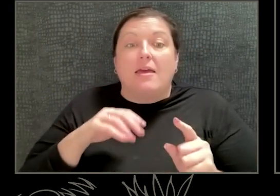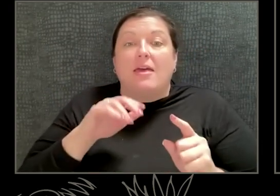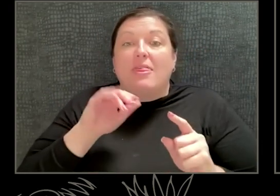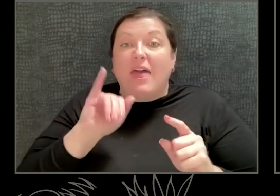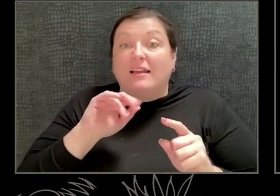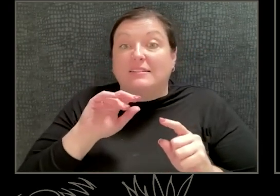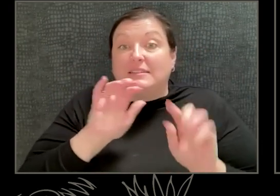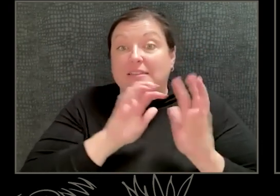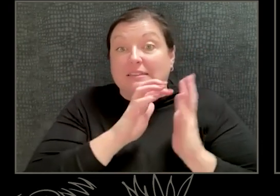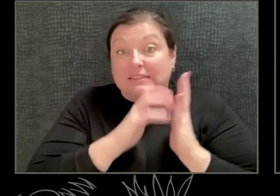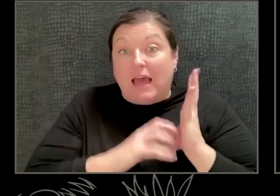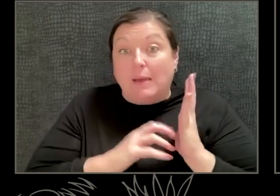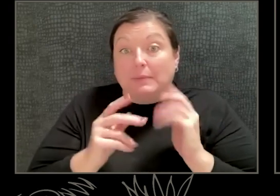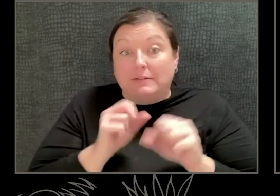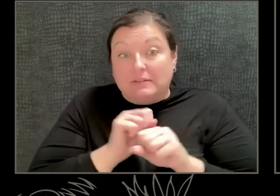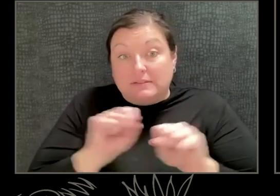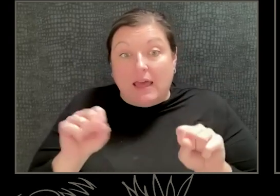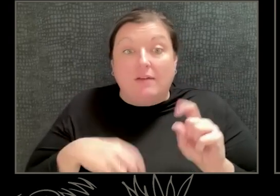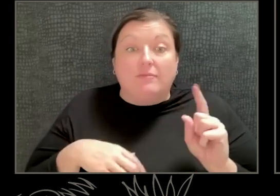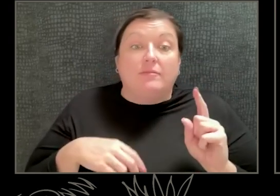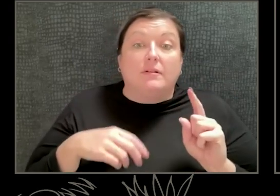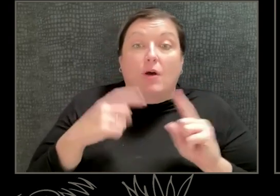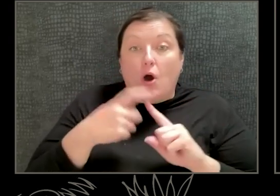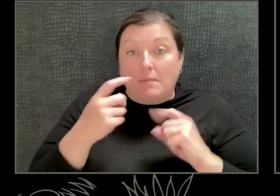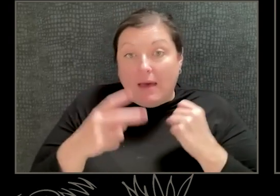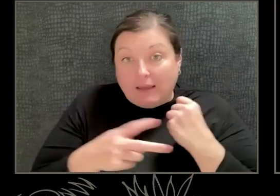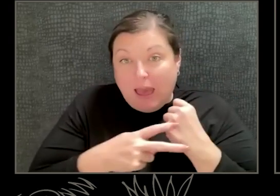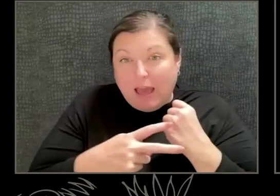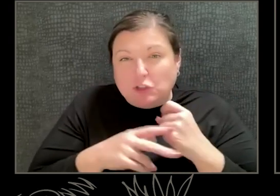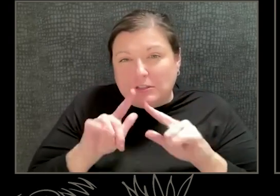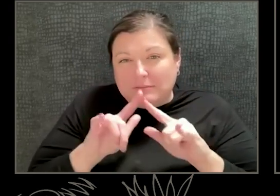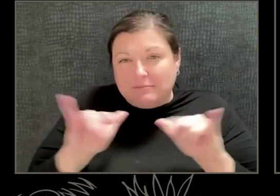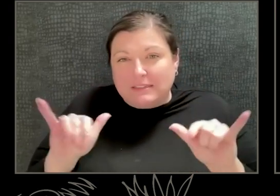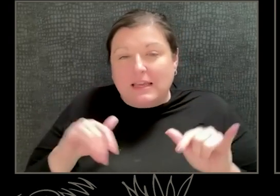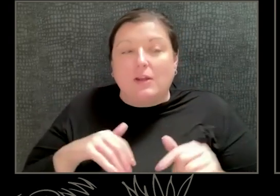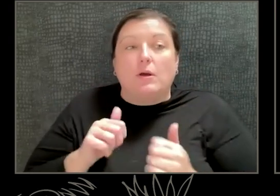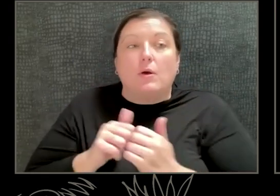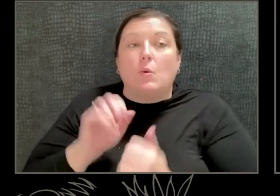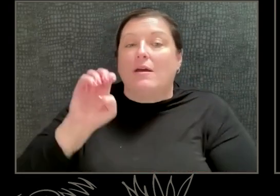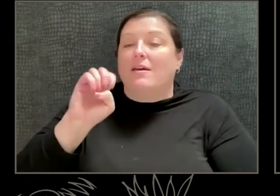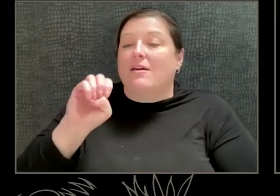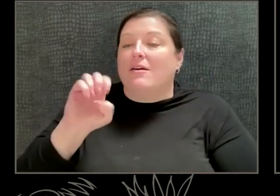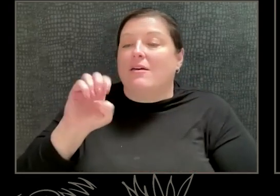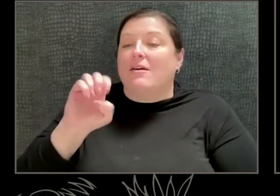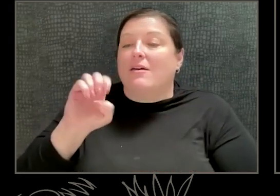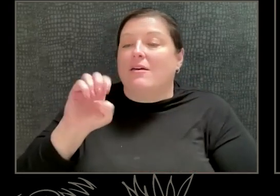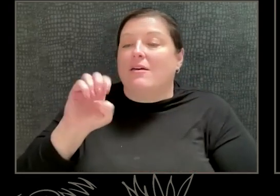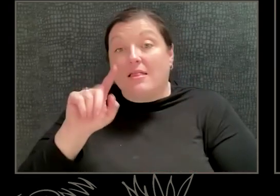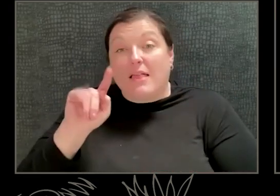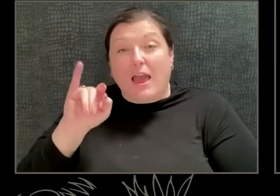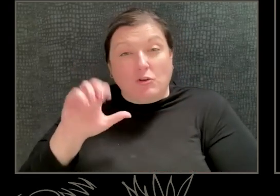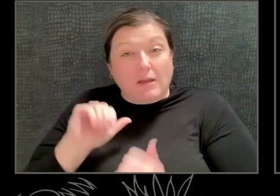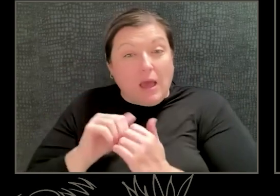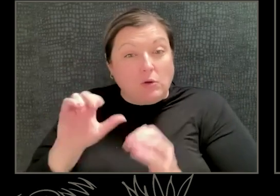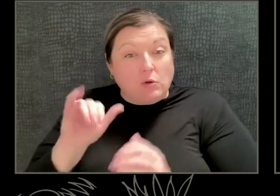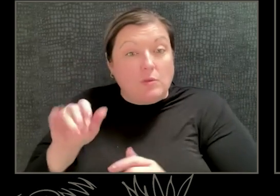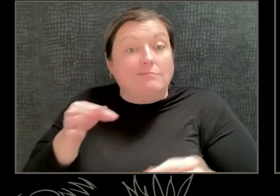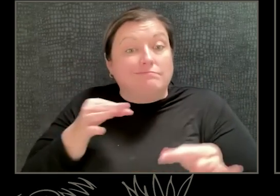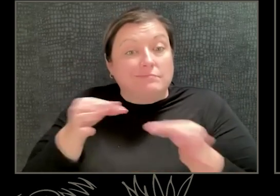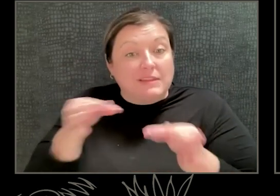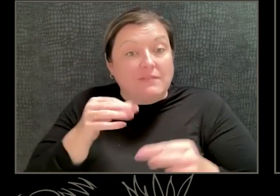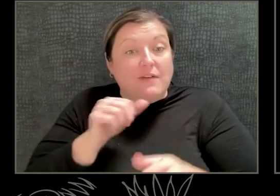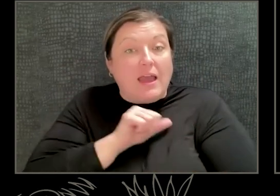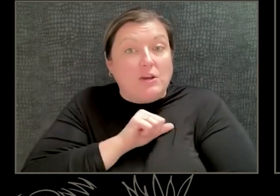etc. So with Electric, how do you do this with Electric? You define a shape. I already explained what a shape